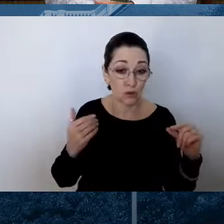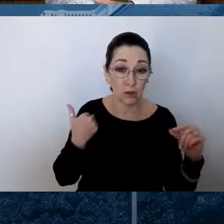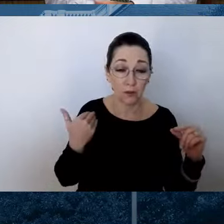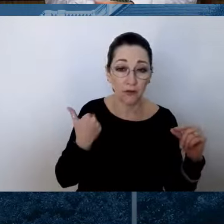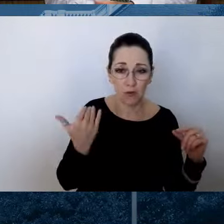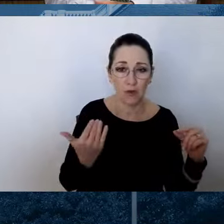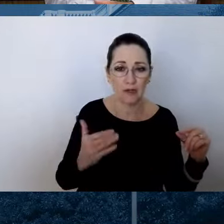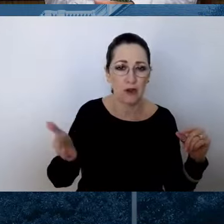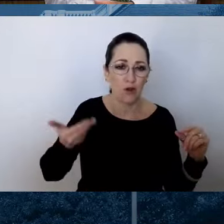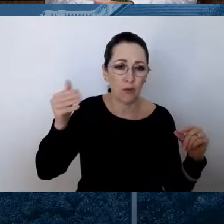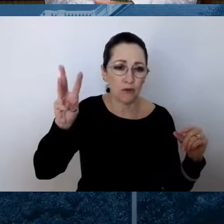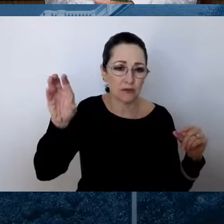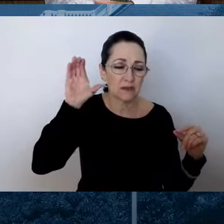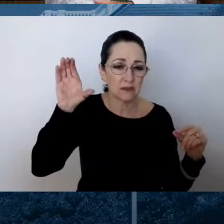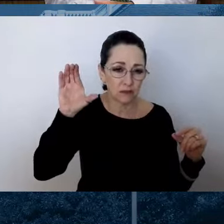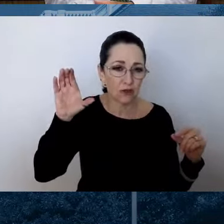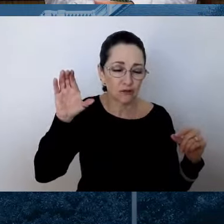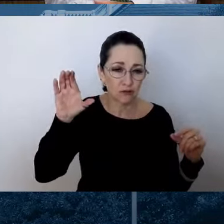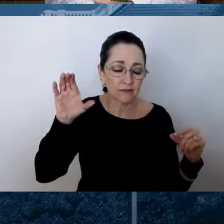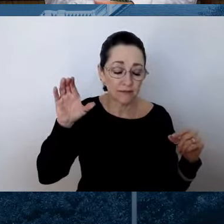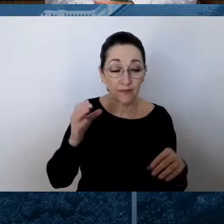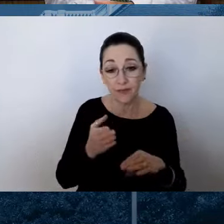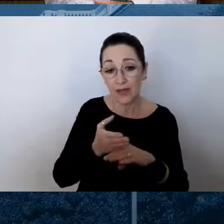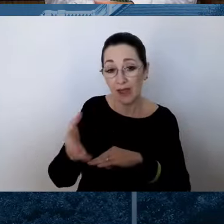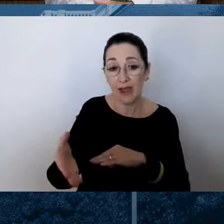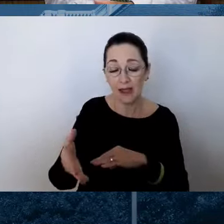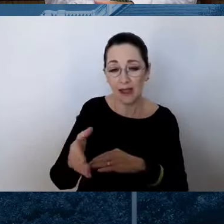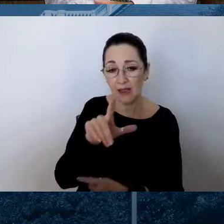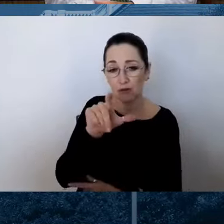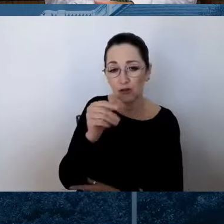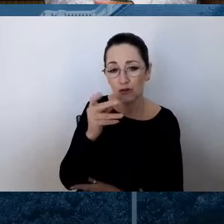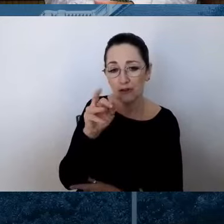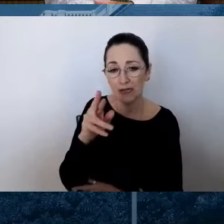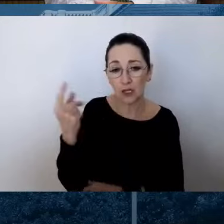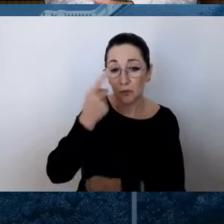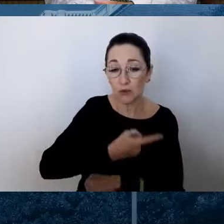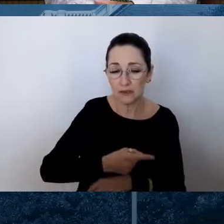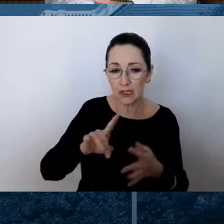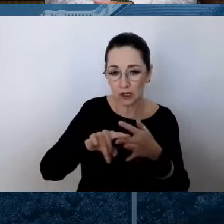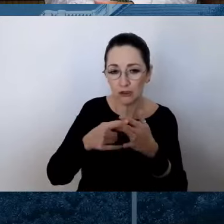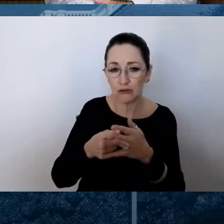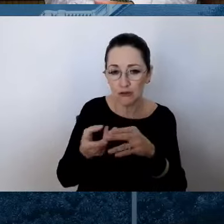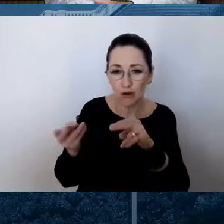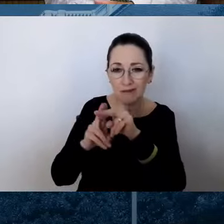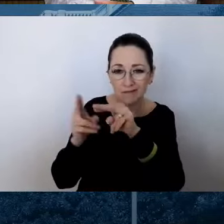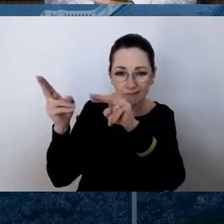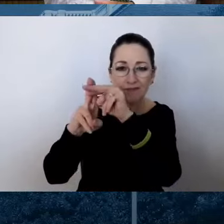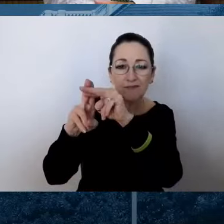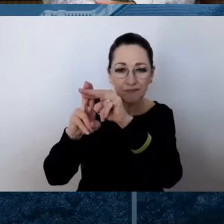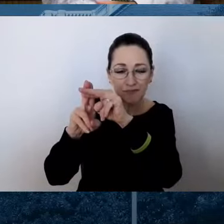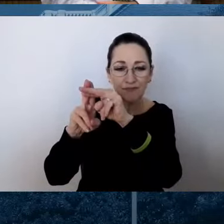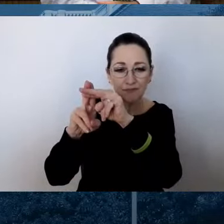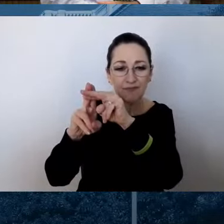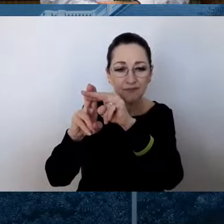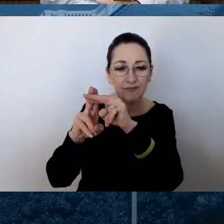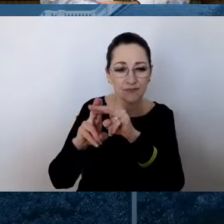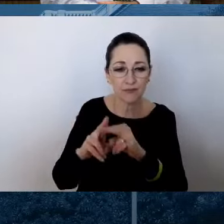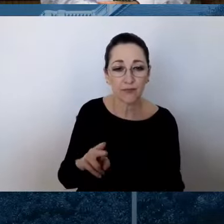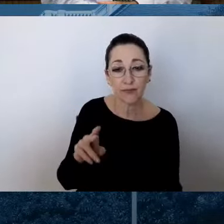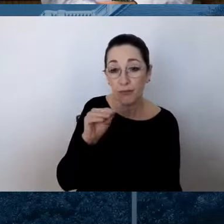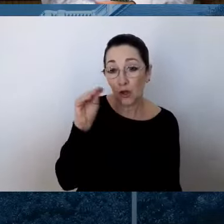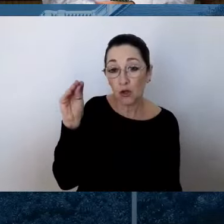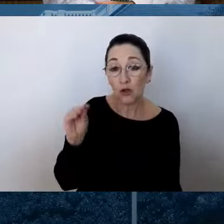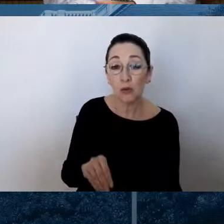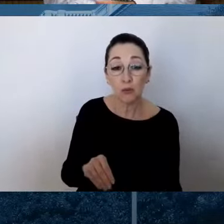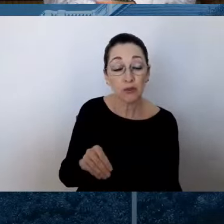early September, and we were in the 350 to 400 range and continue to tick up from there. Percent positives, if